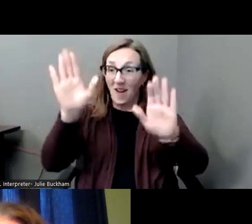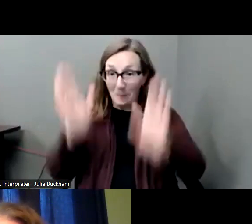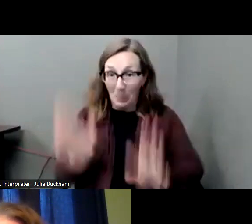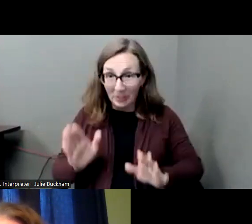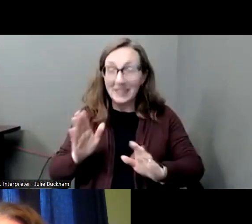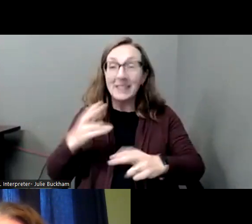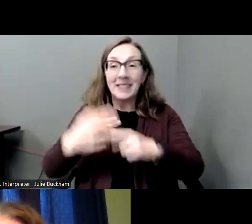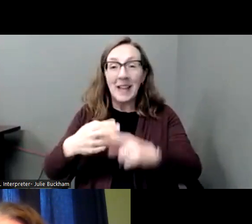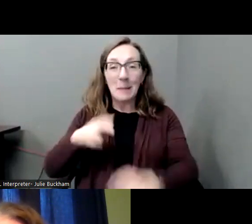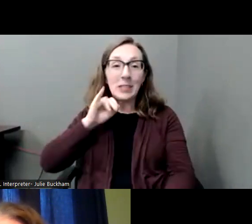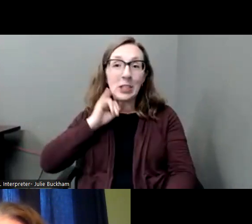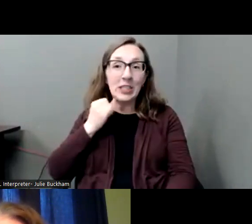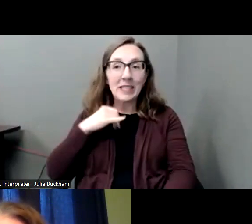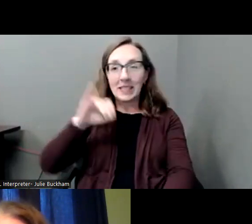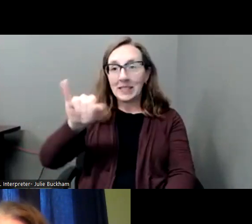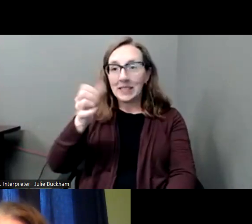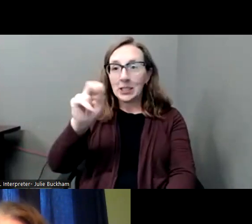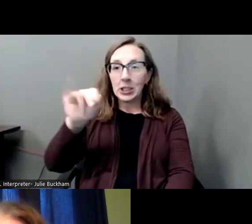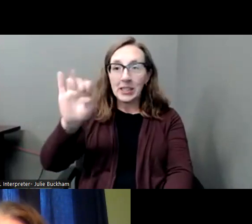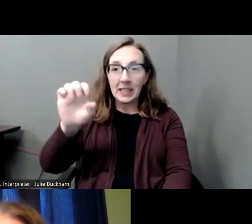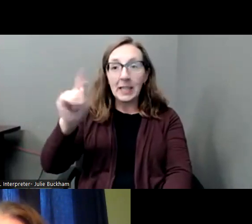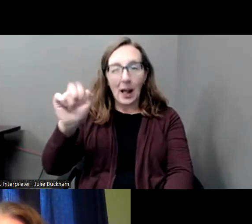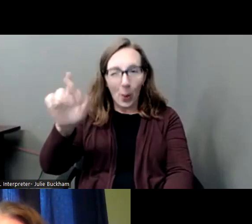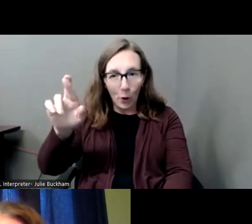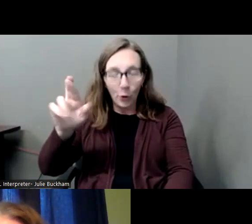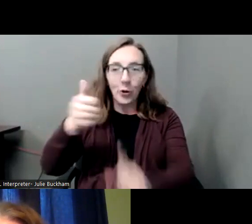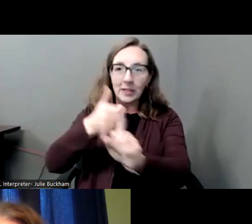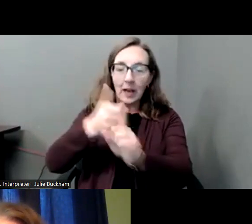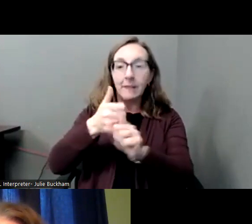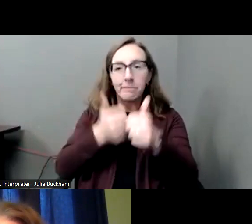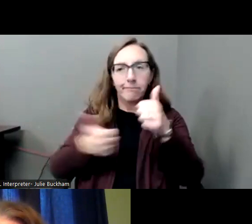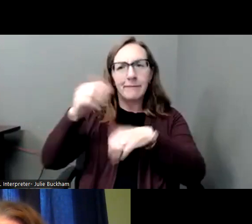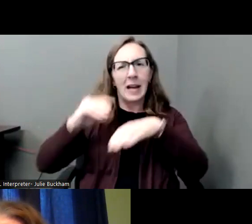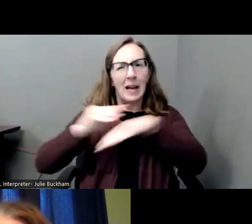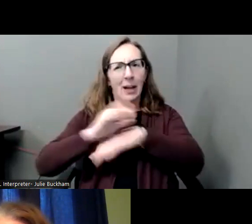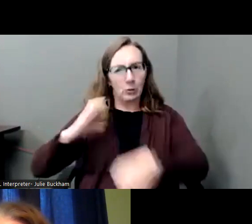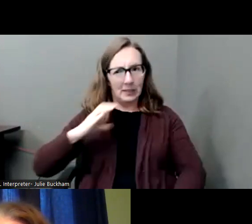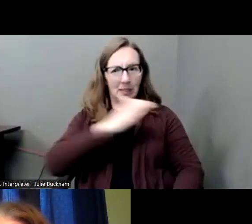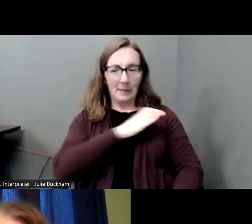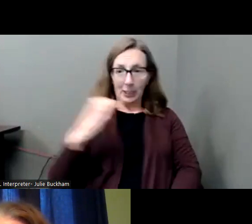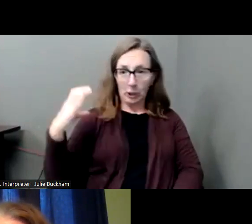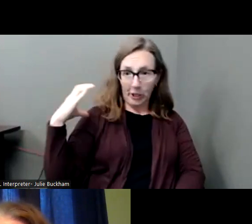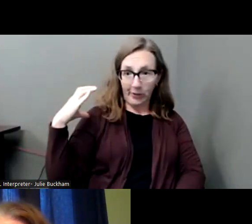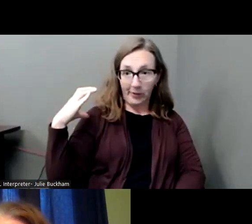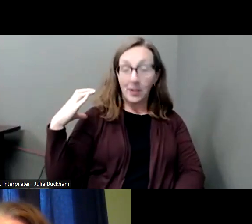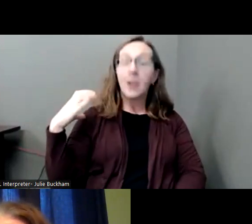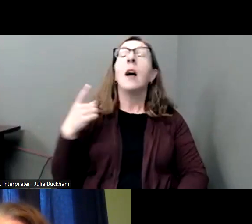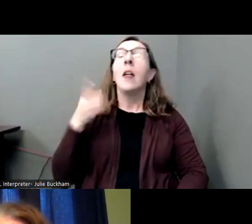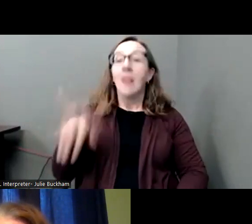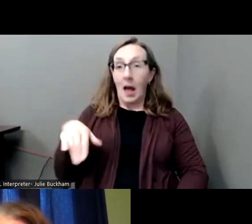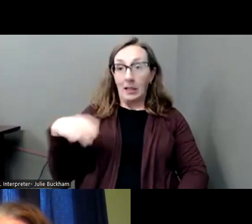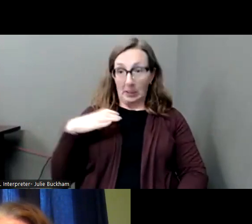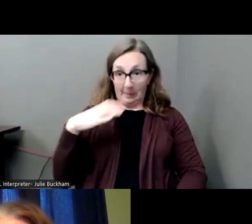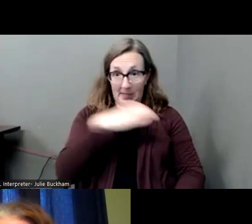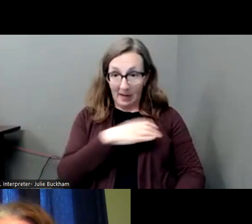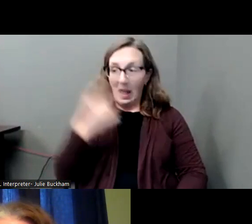committee chair. We have an advisory committee of 16 members, half of whom must be deaf or hard of hearing themselves, so that as